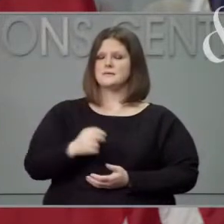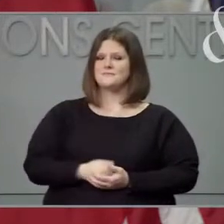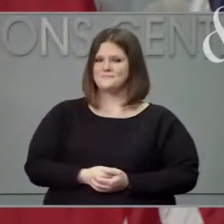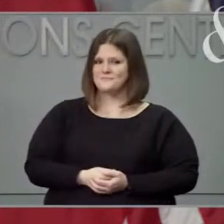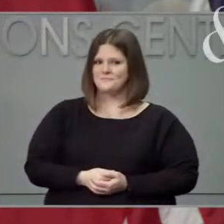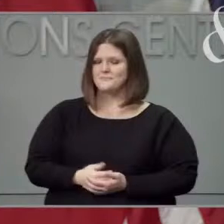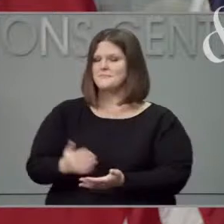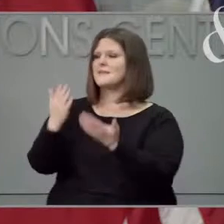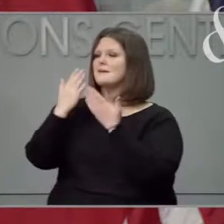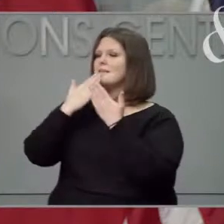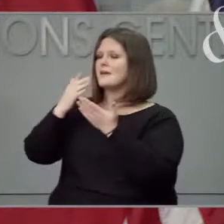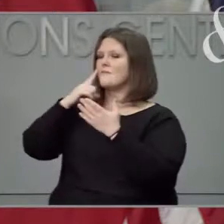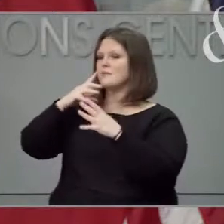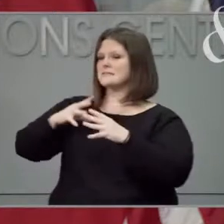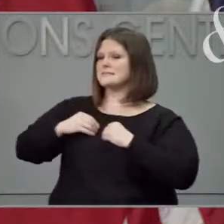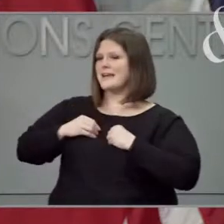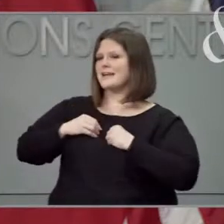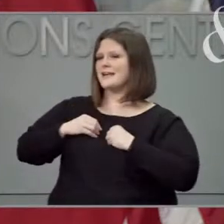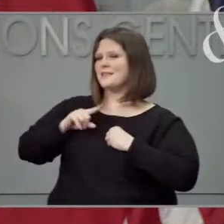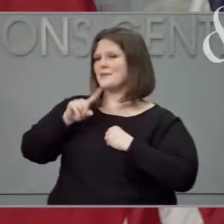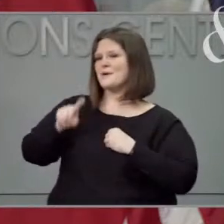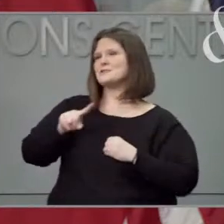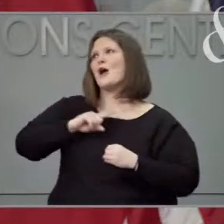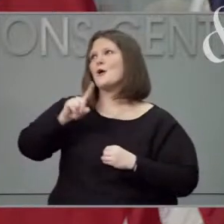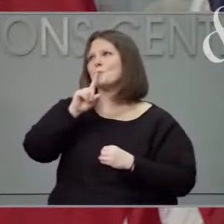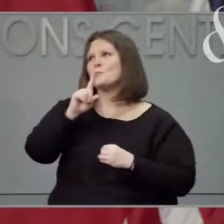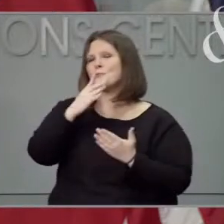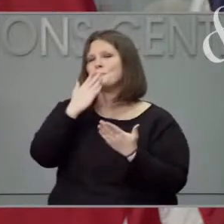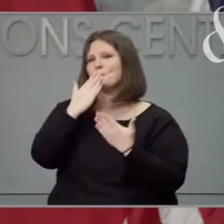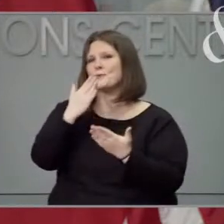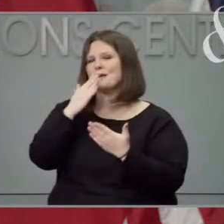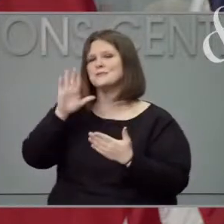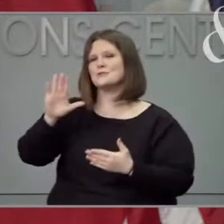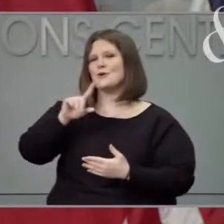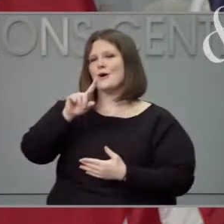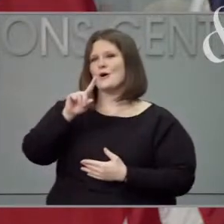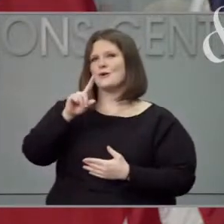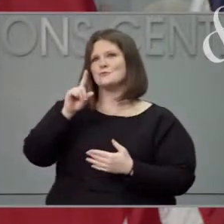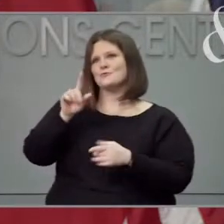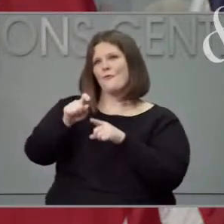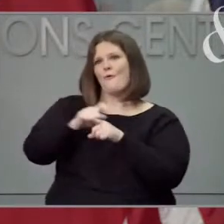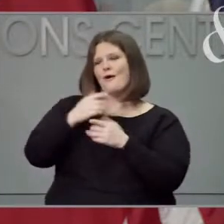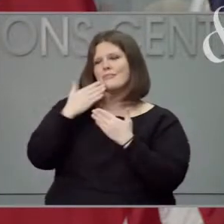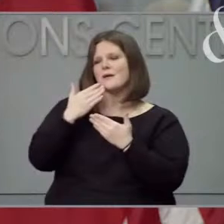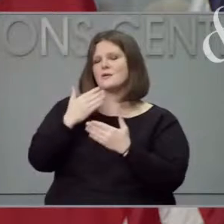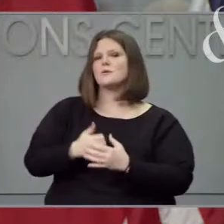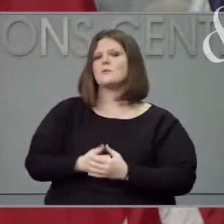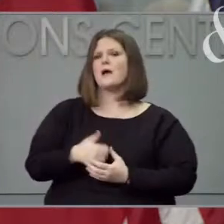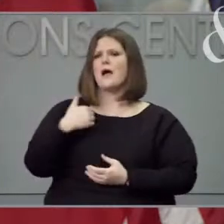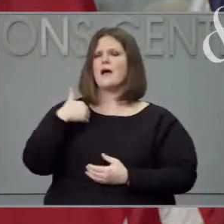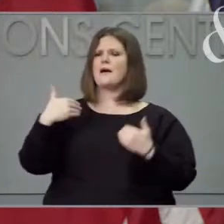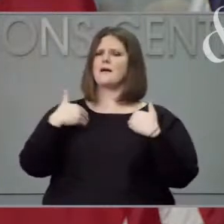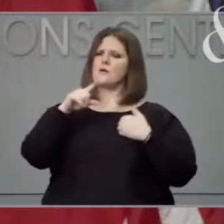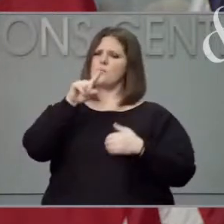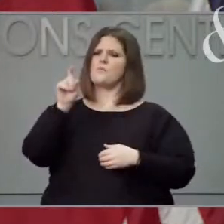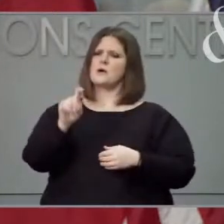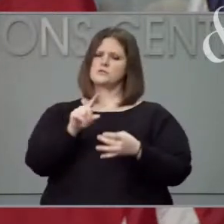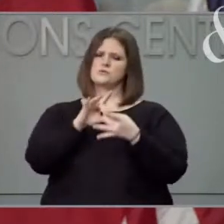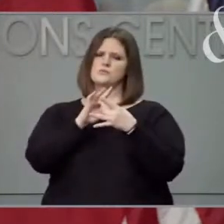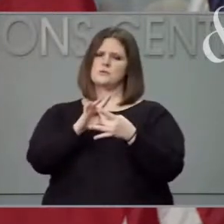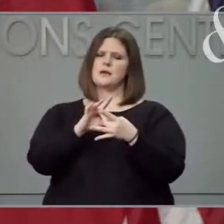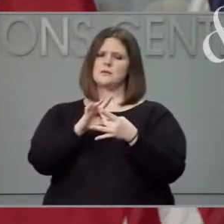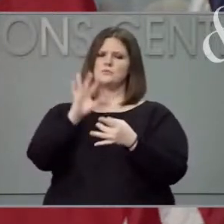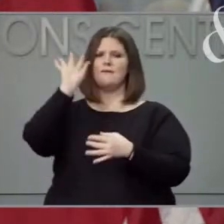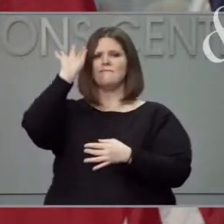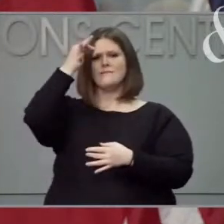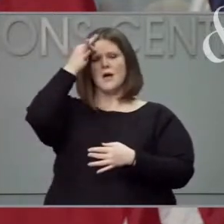Hi, thank you guys for doing another call. Really appreciate it. I had a question about something that came up during a